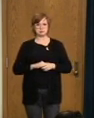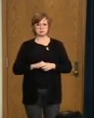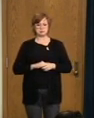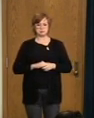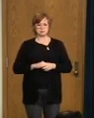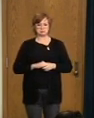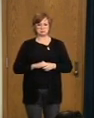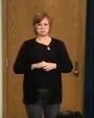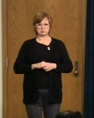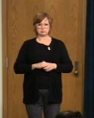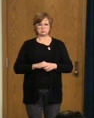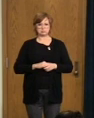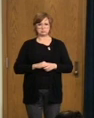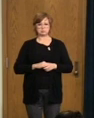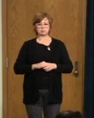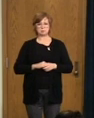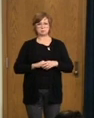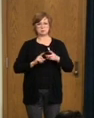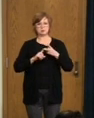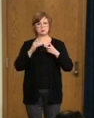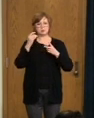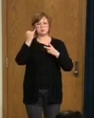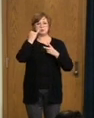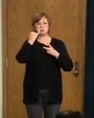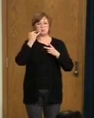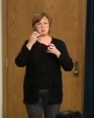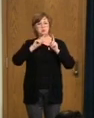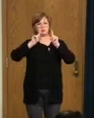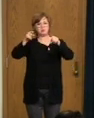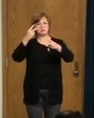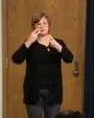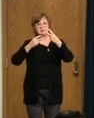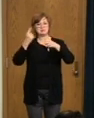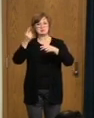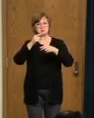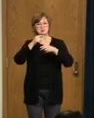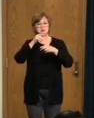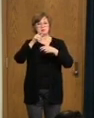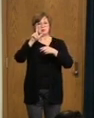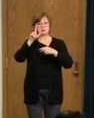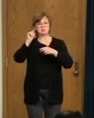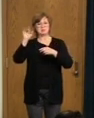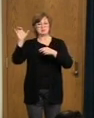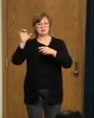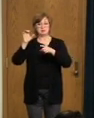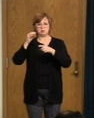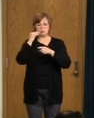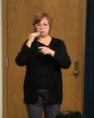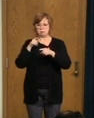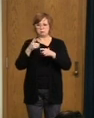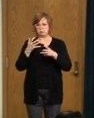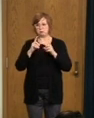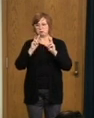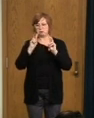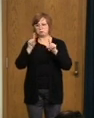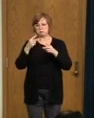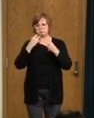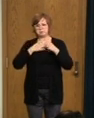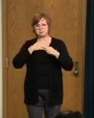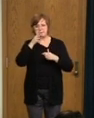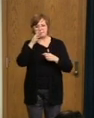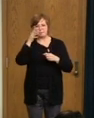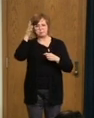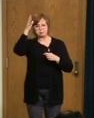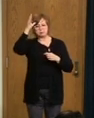for those that want to visit someone in a long-term care home, and my heart pours out to those families, and I would just ask